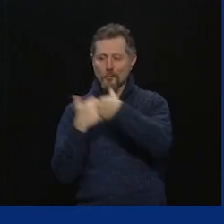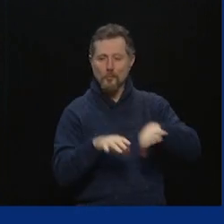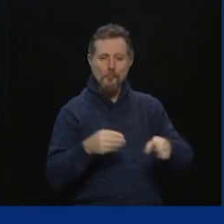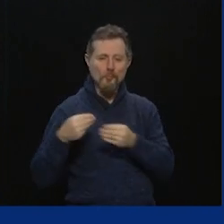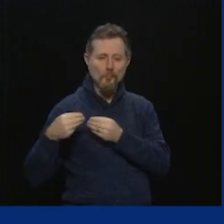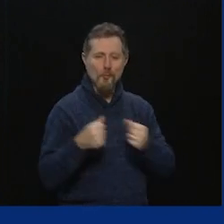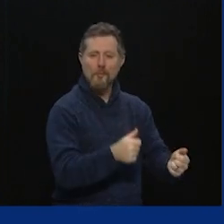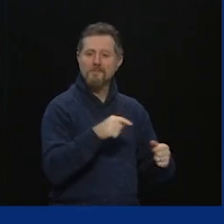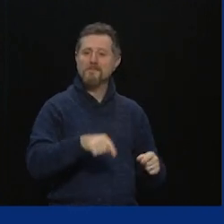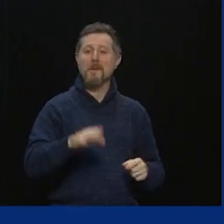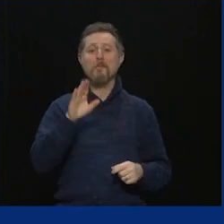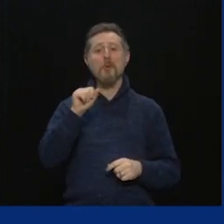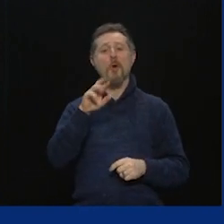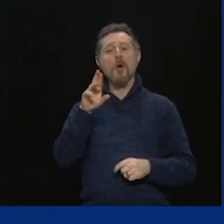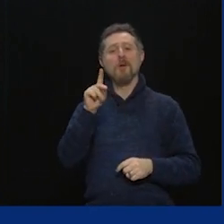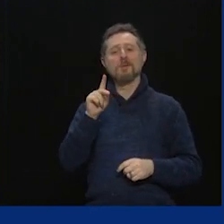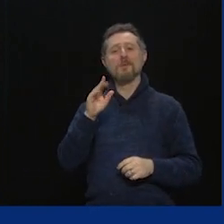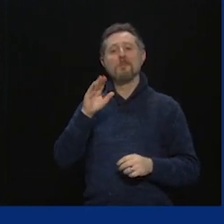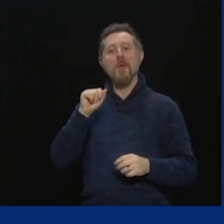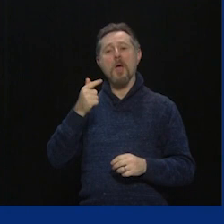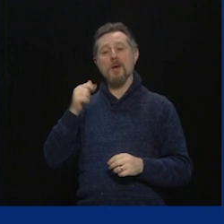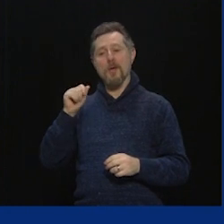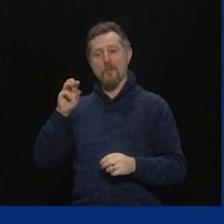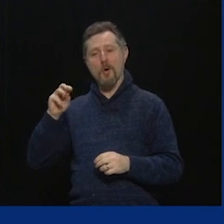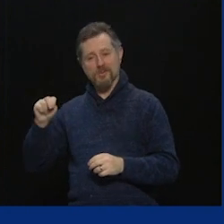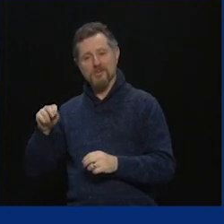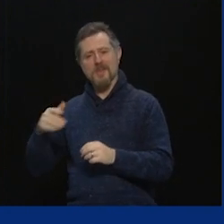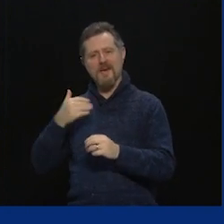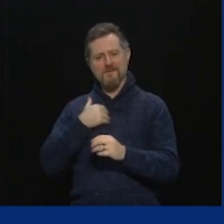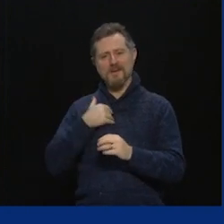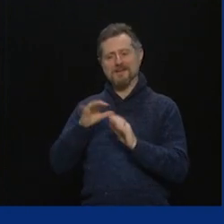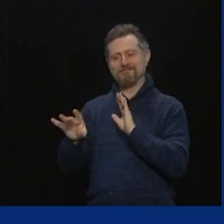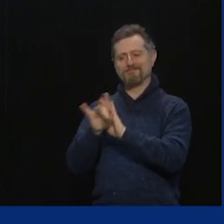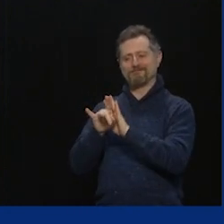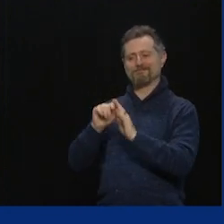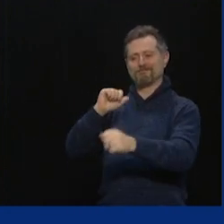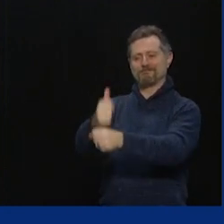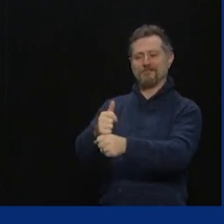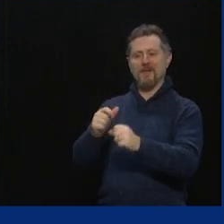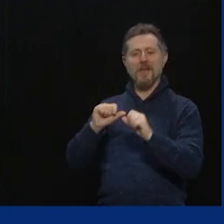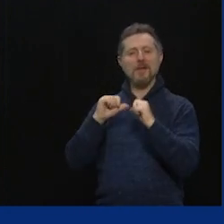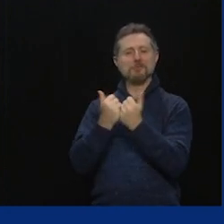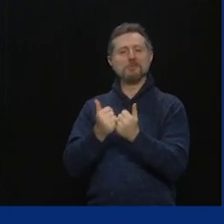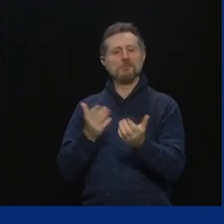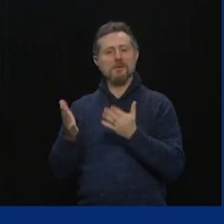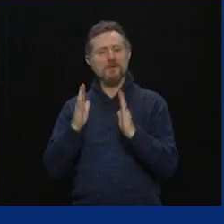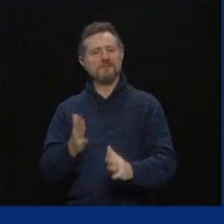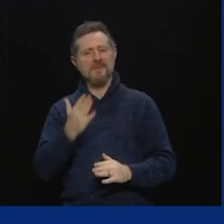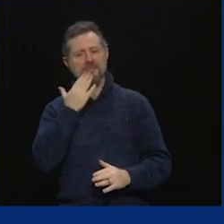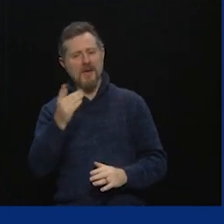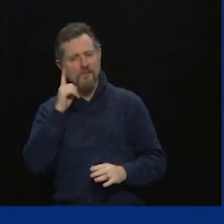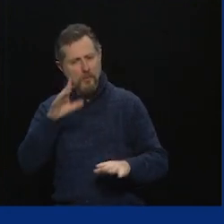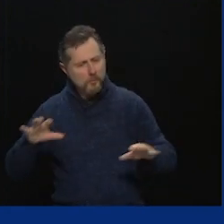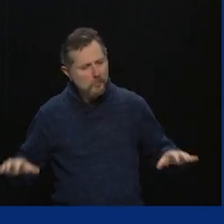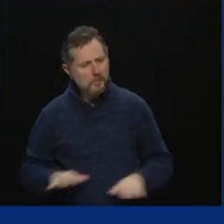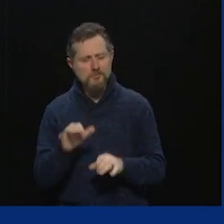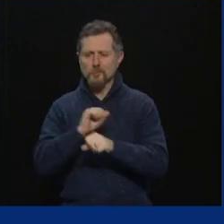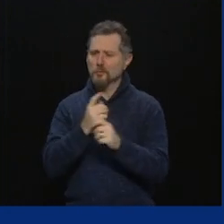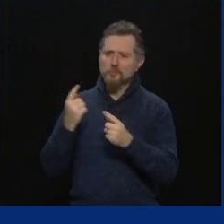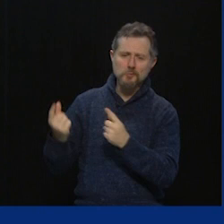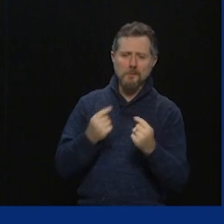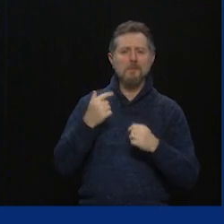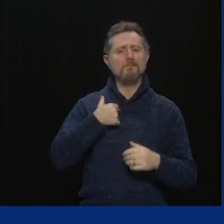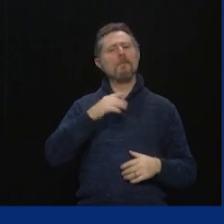our Executive Deputy Commissioner at our agencies, to help thank them for their efforts that they're doing. I will just close by